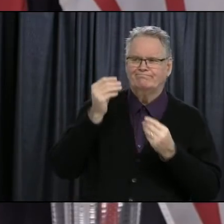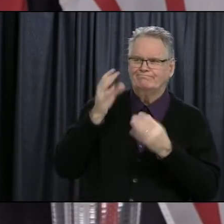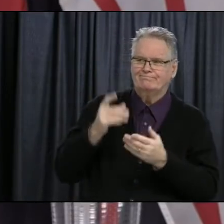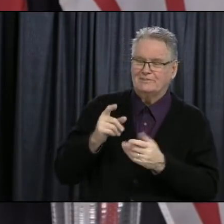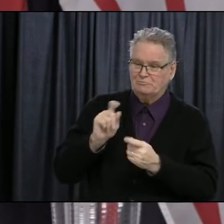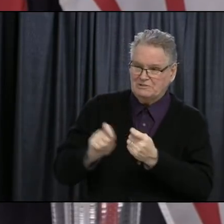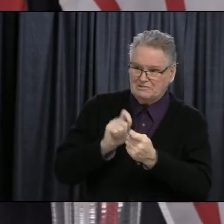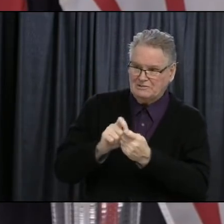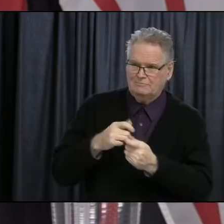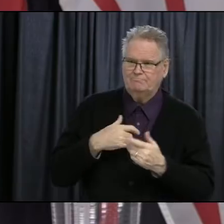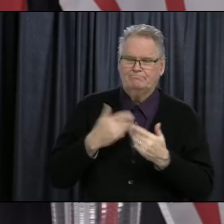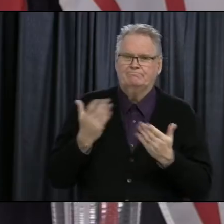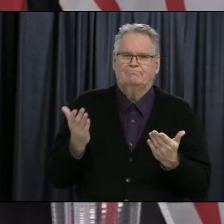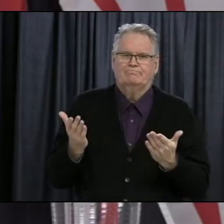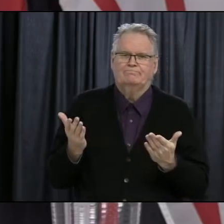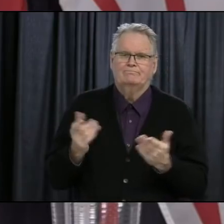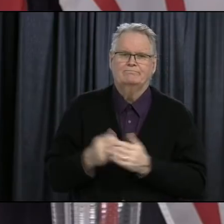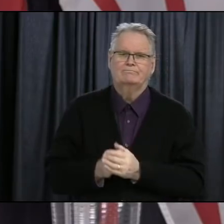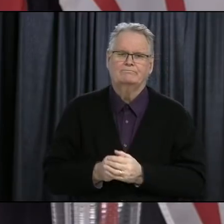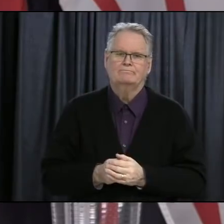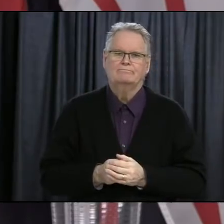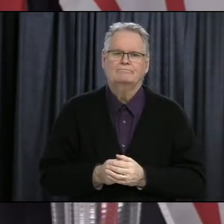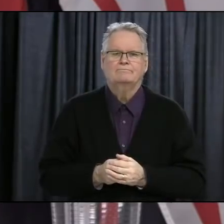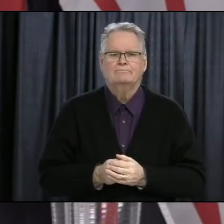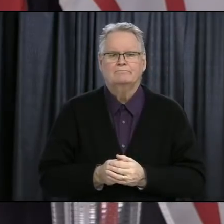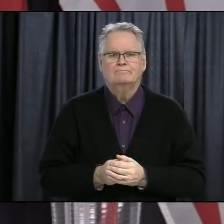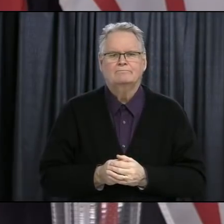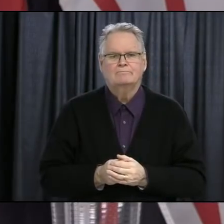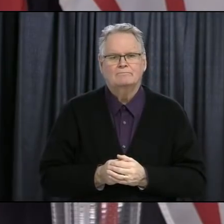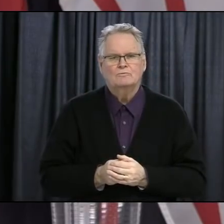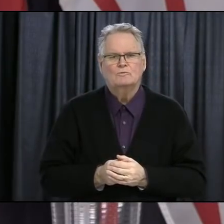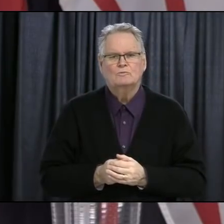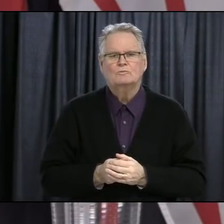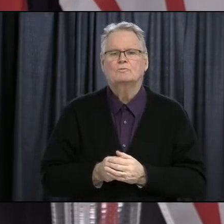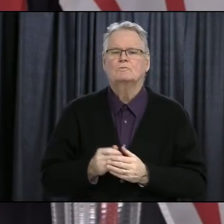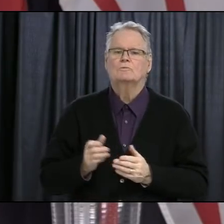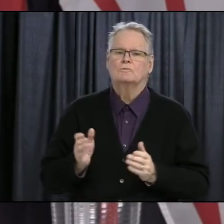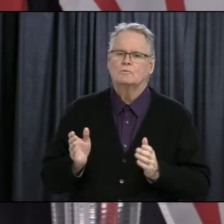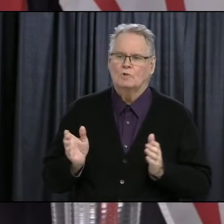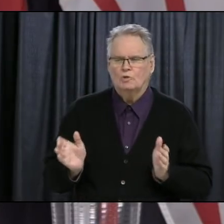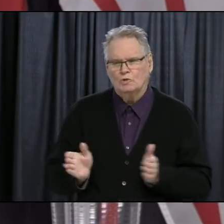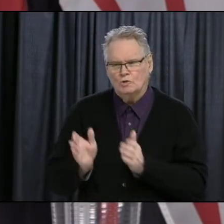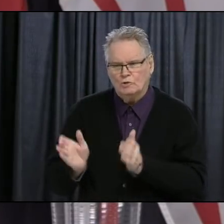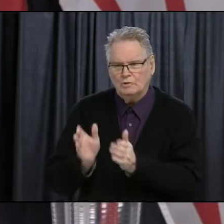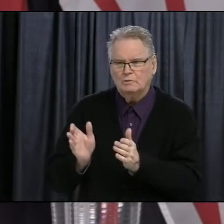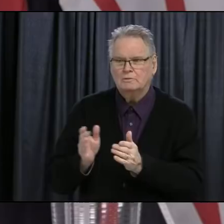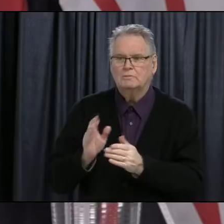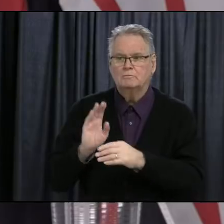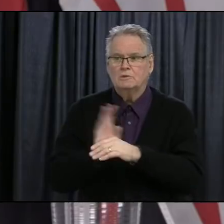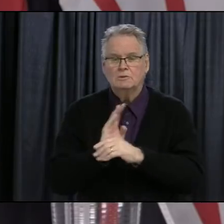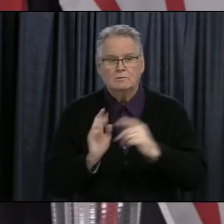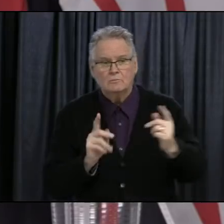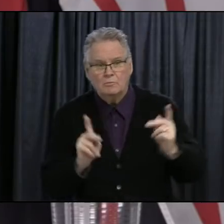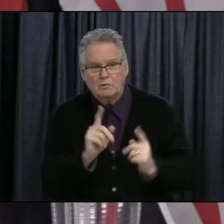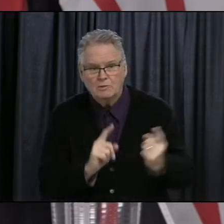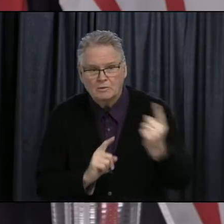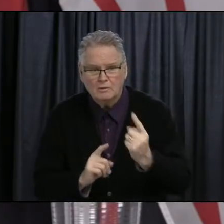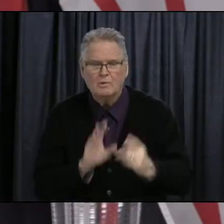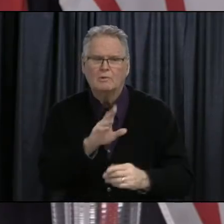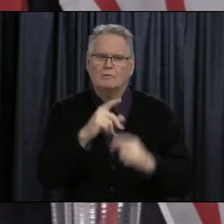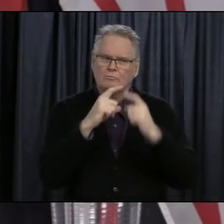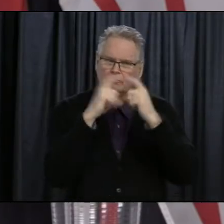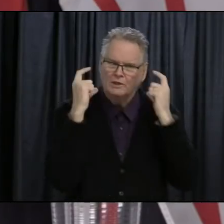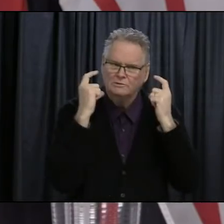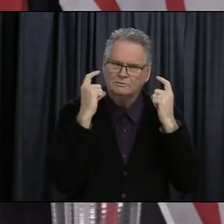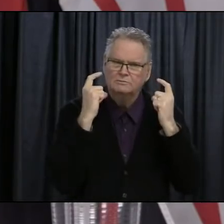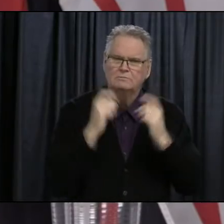pulmonary issues or mental health issues. But other than that, we strongly recommend that everybody wear a